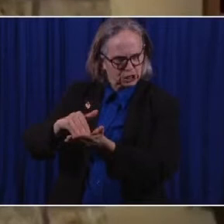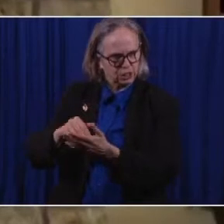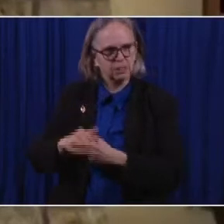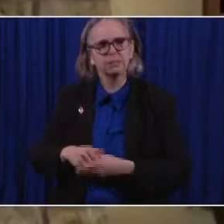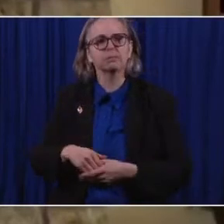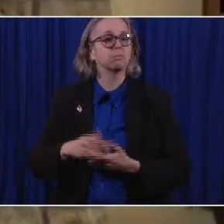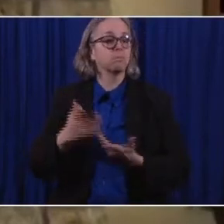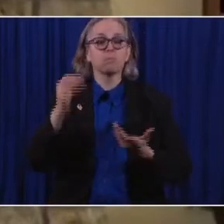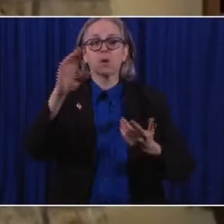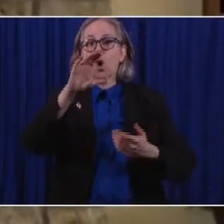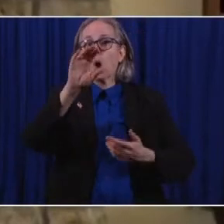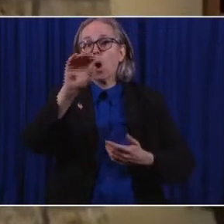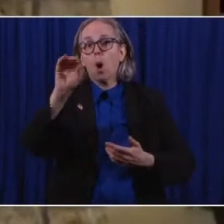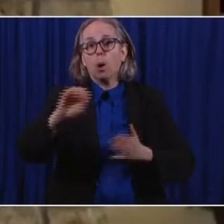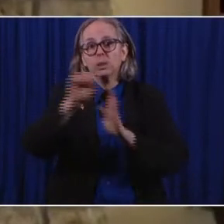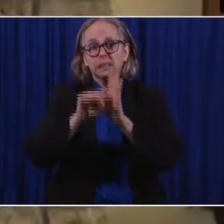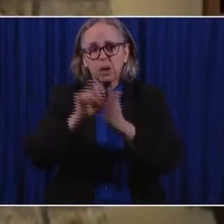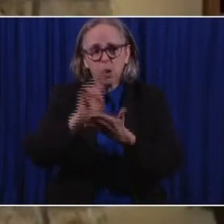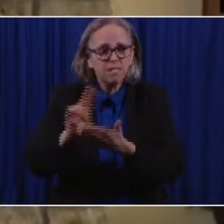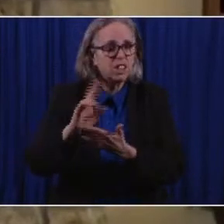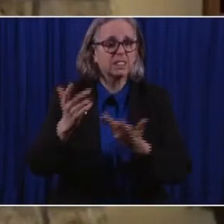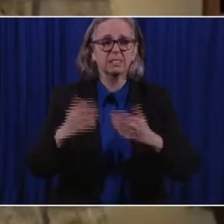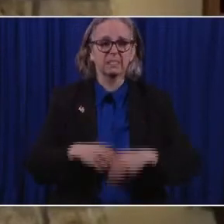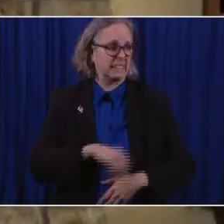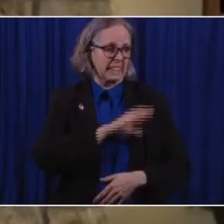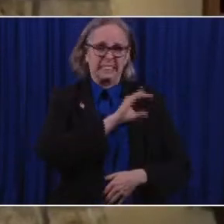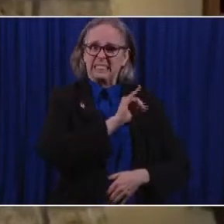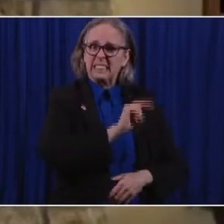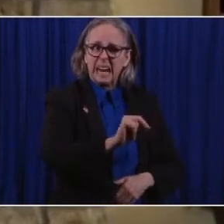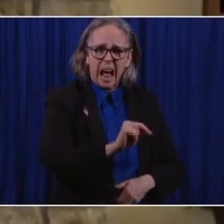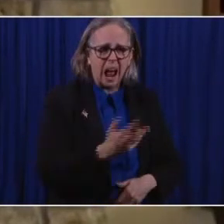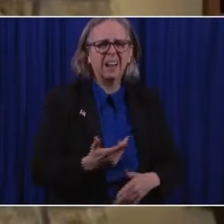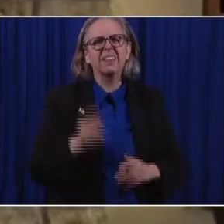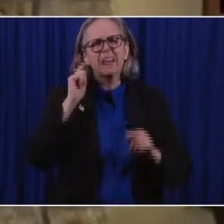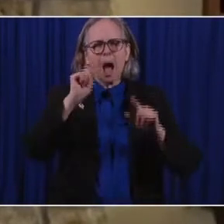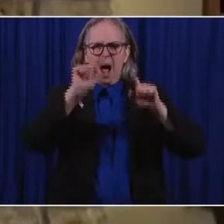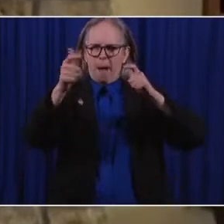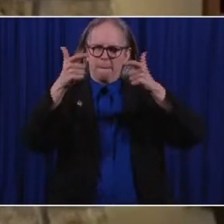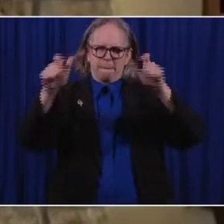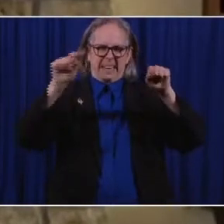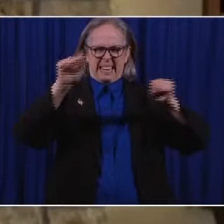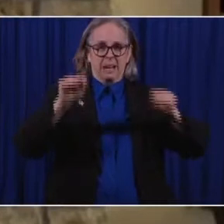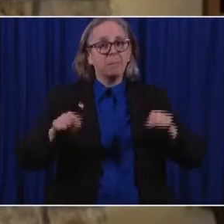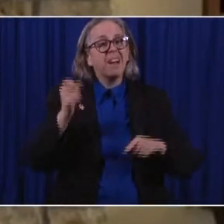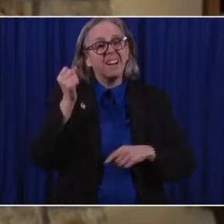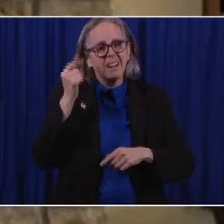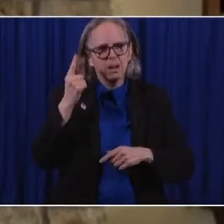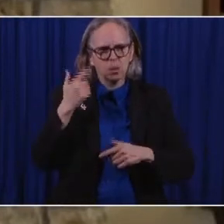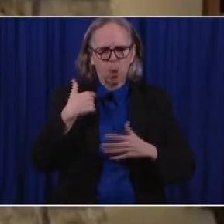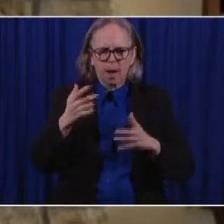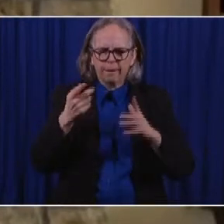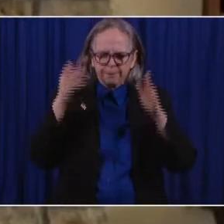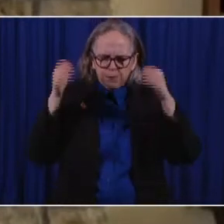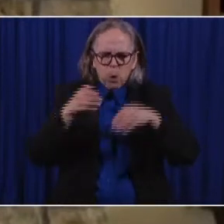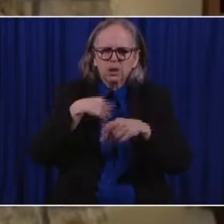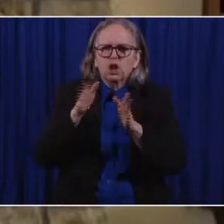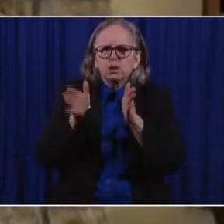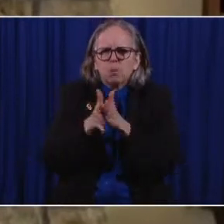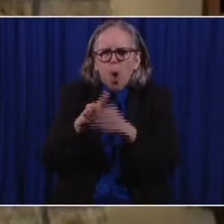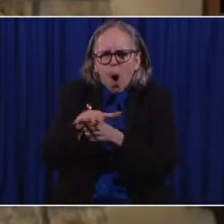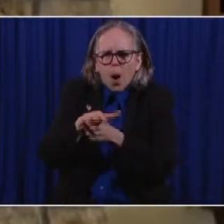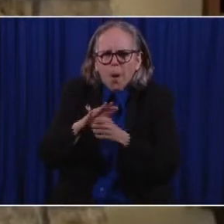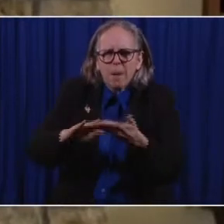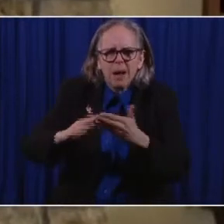we also want to keep the small as well, because it's an access issue. But that was something that we talked with the